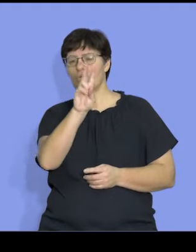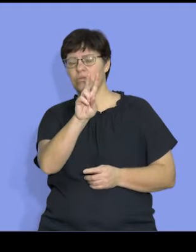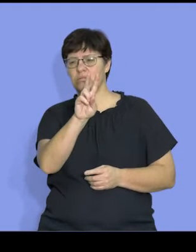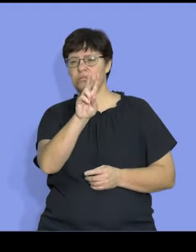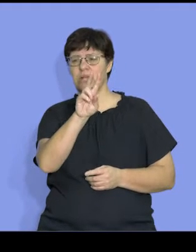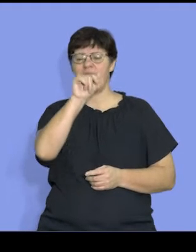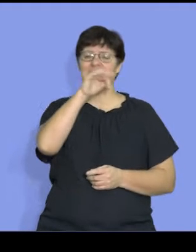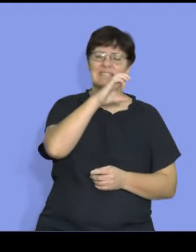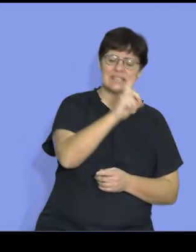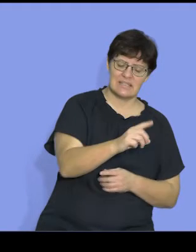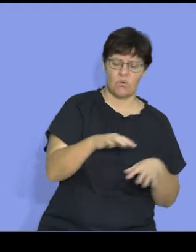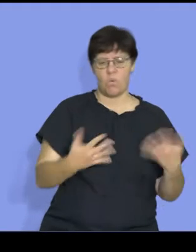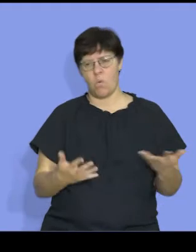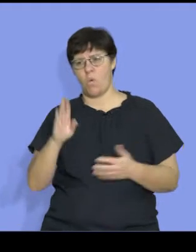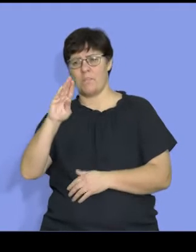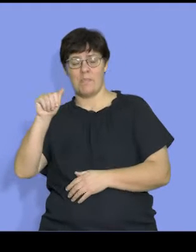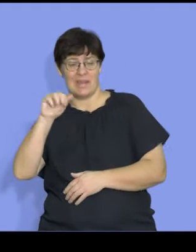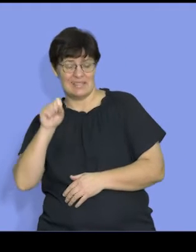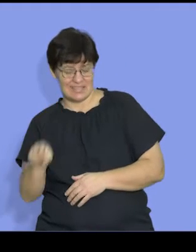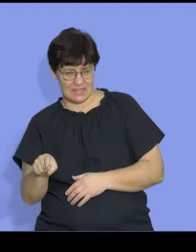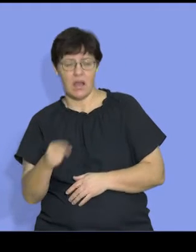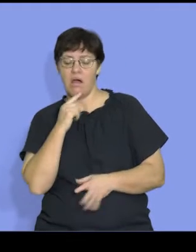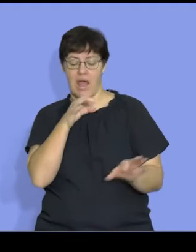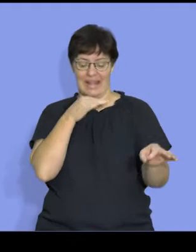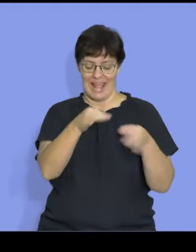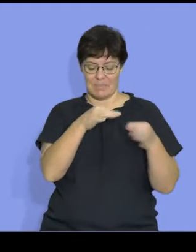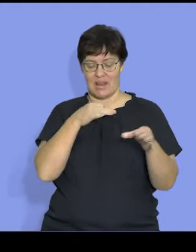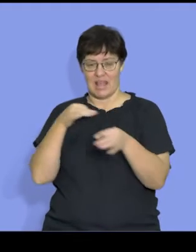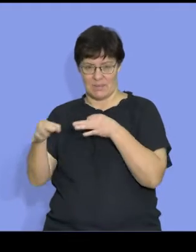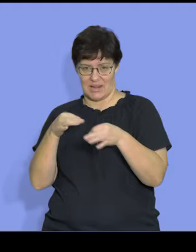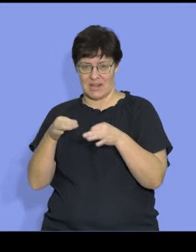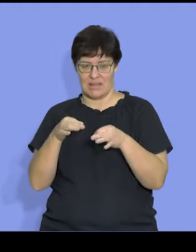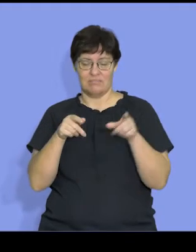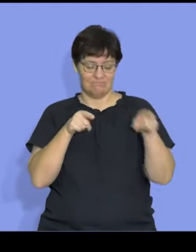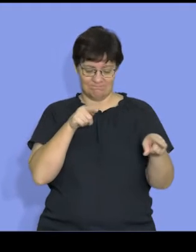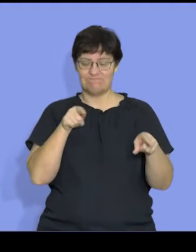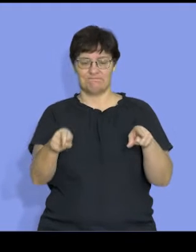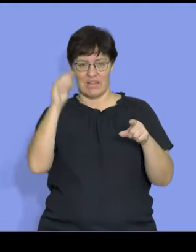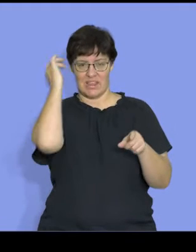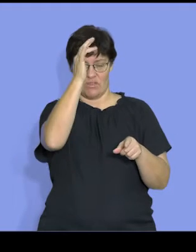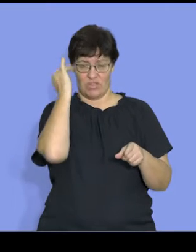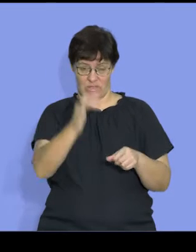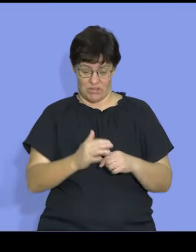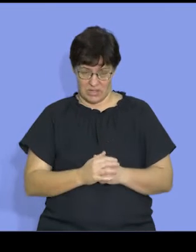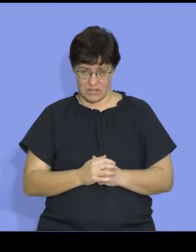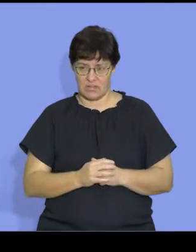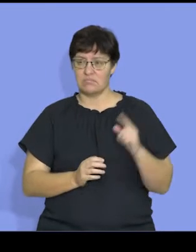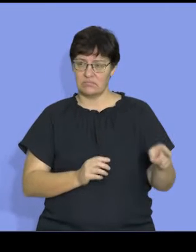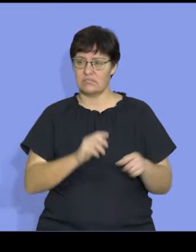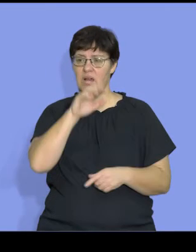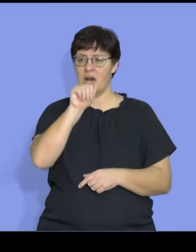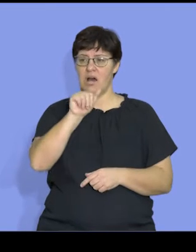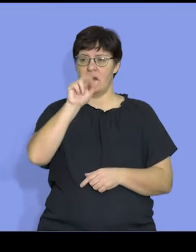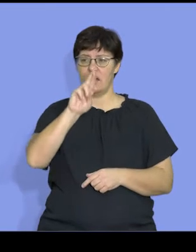acid or a base, you can describe an acid or a base based on one of the two theories. One of them is the Arrhenius